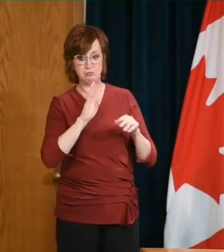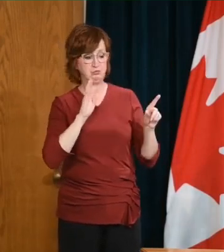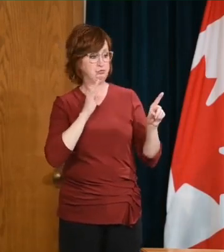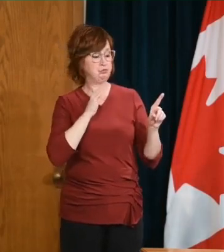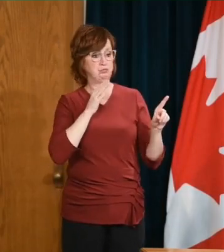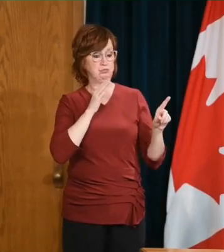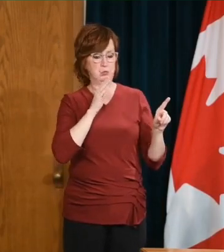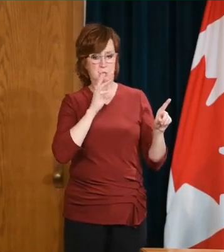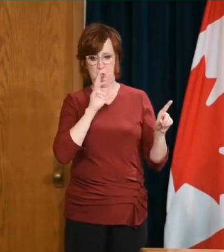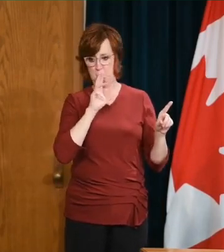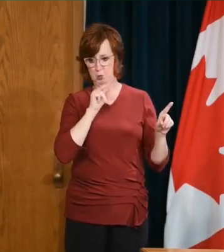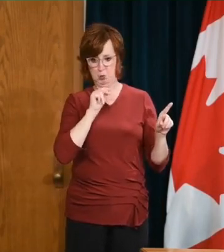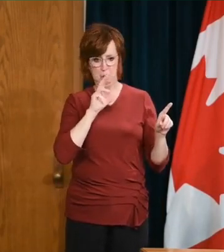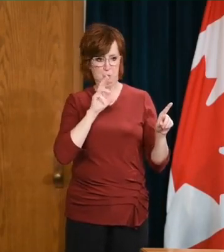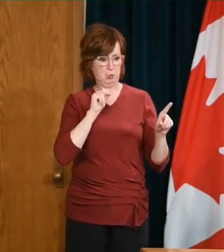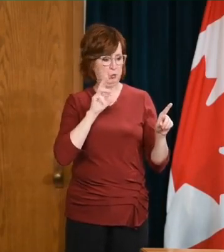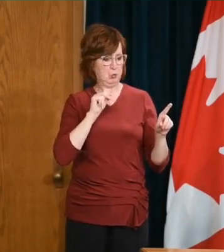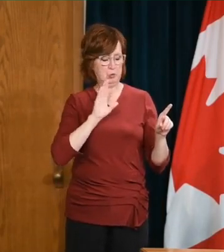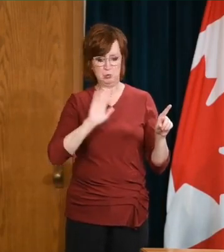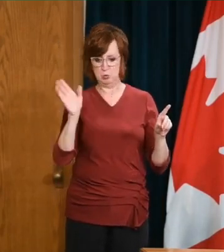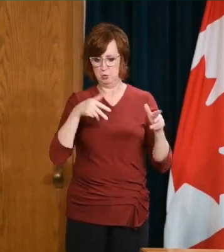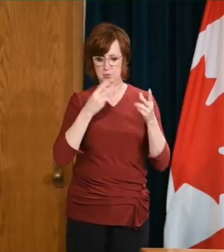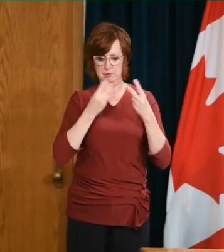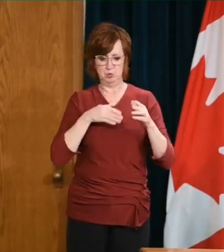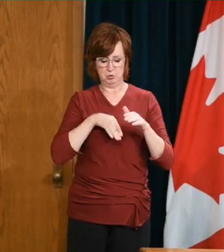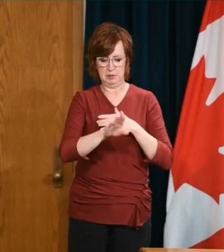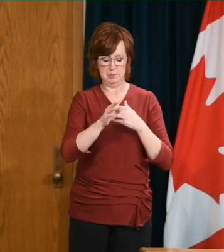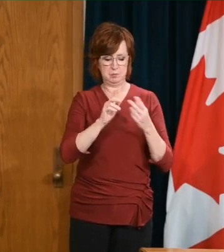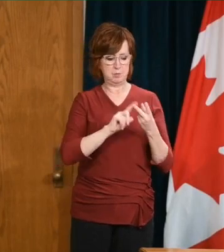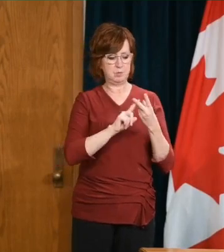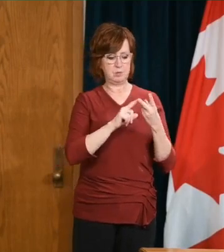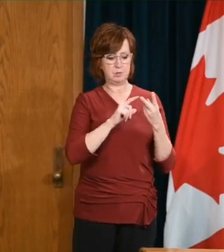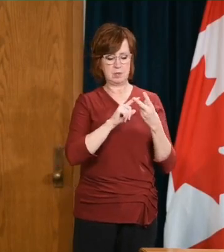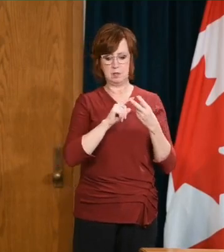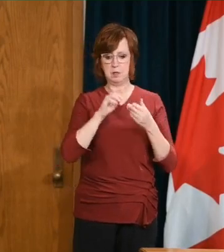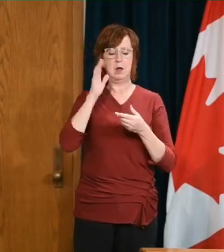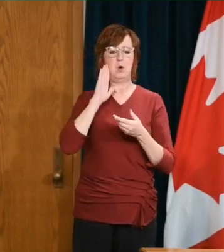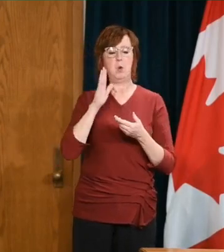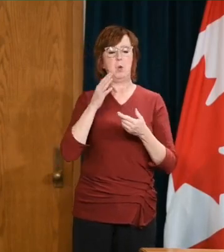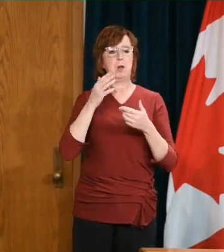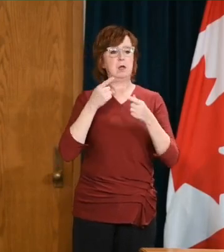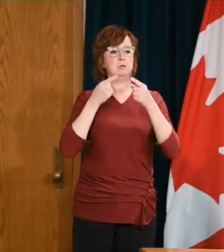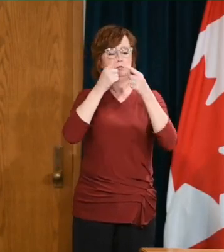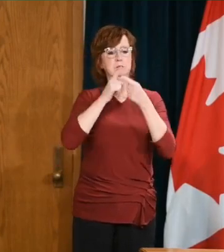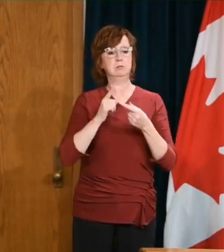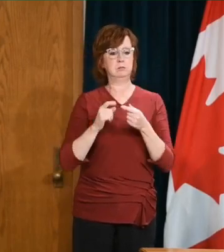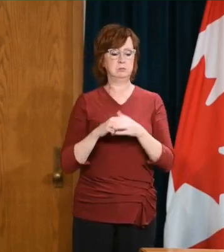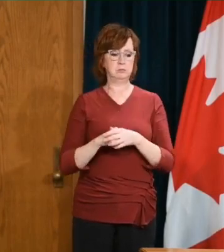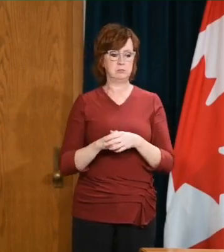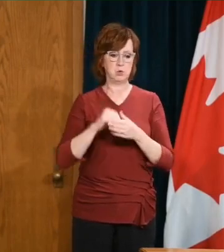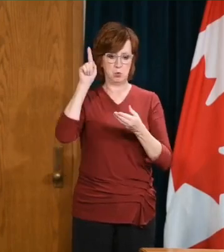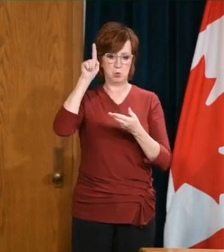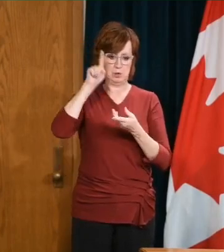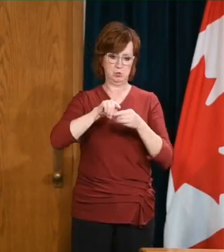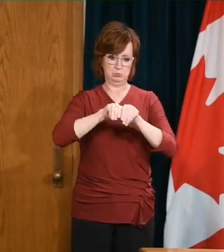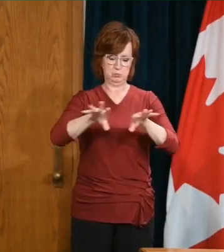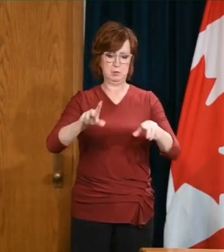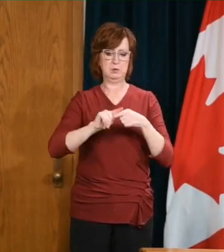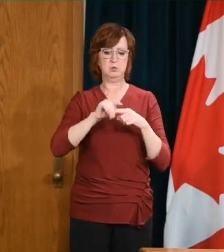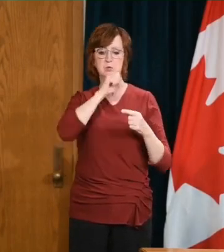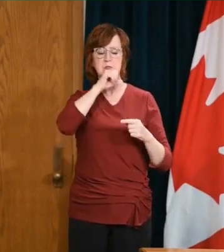on our seniors, and these measures will increase protections to reduce the spread of COVID-19 to our